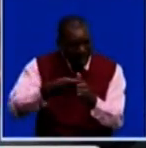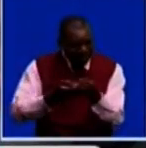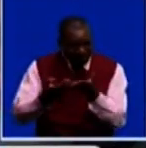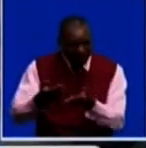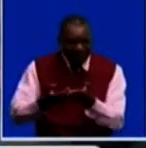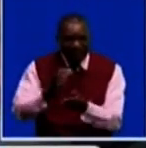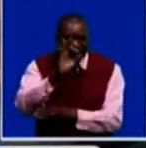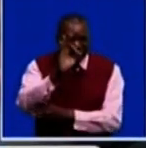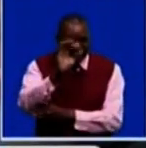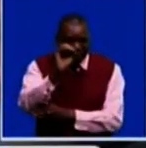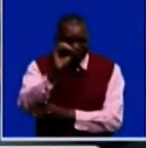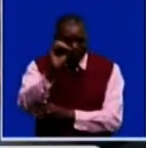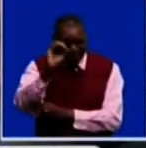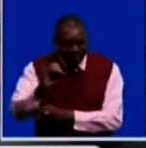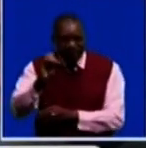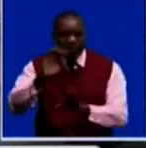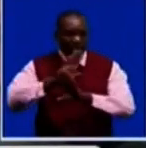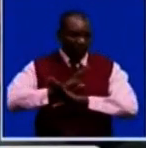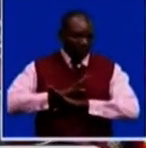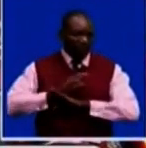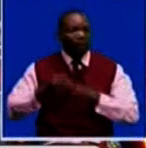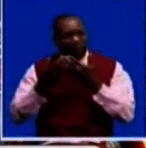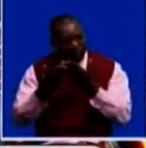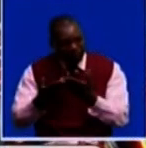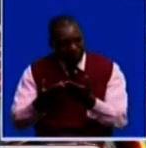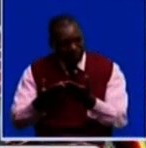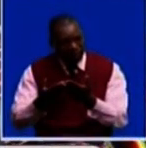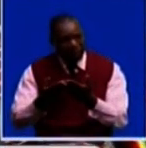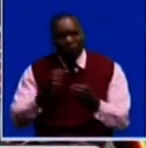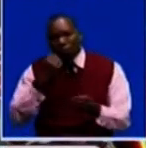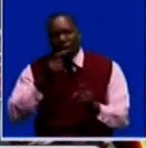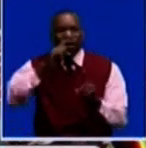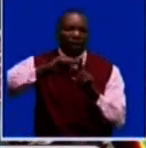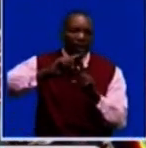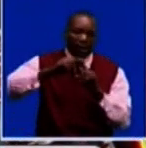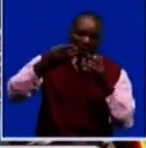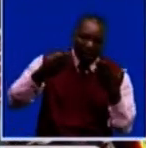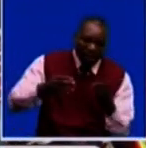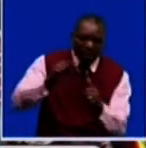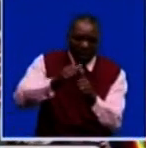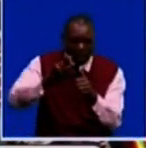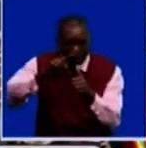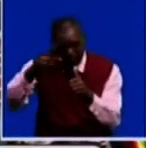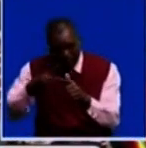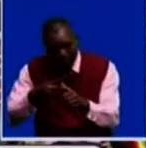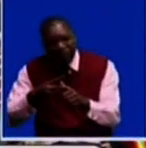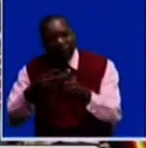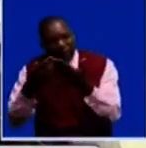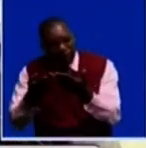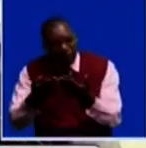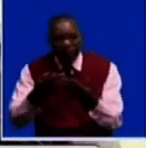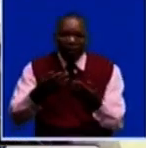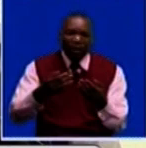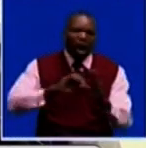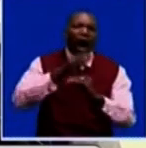90% Zambians living with HIV, providing antiretroviral therapy to 90%